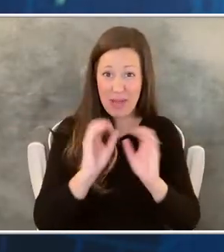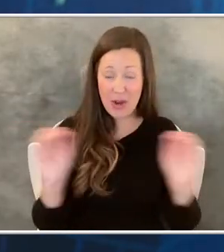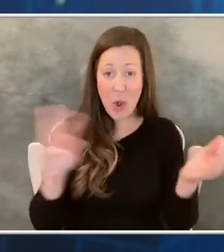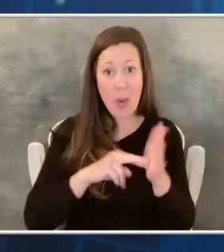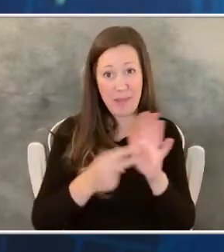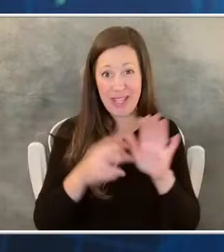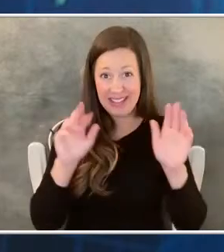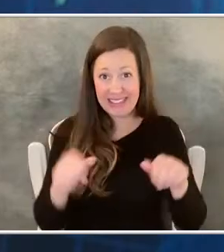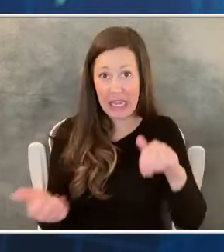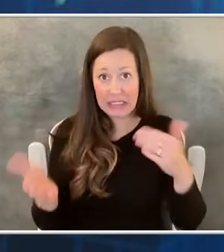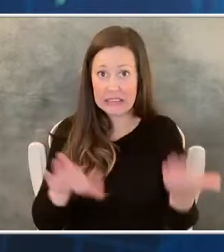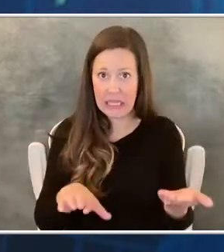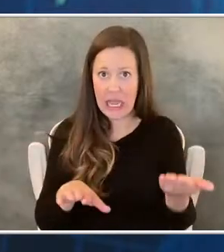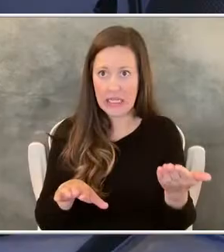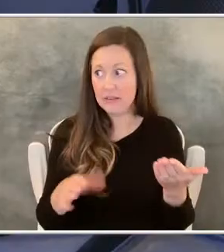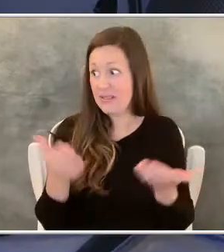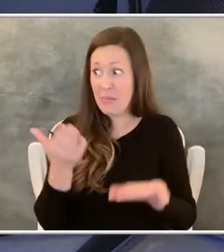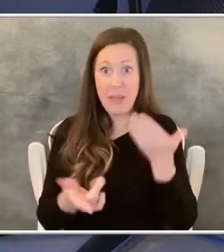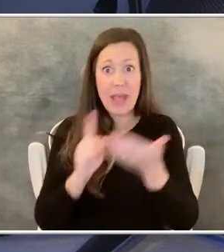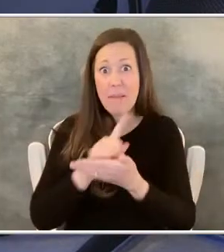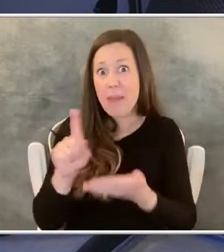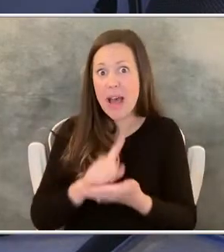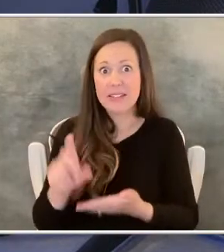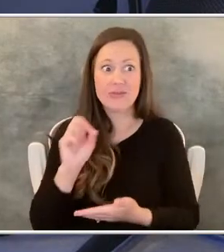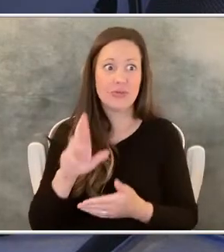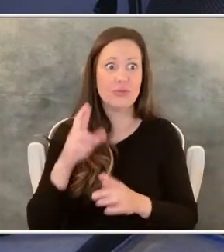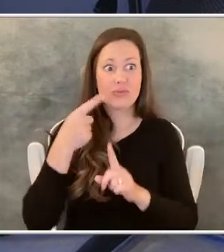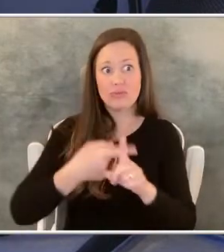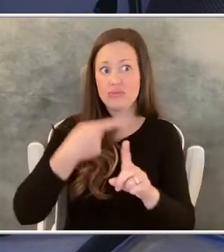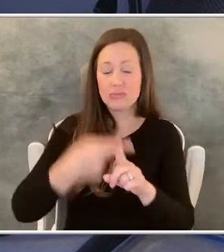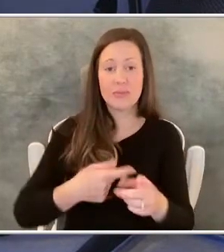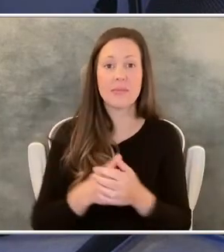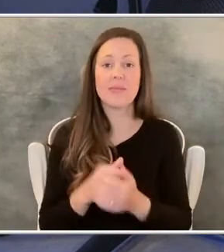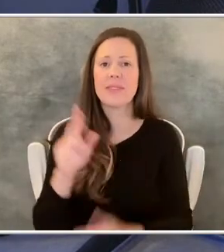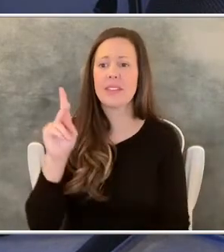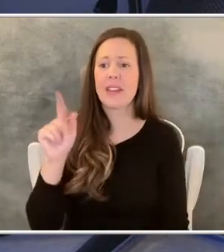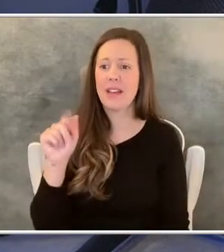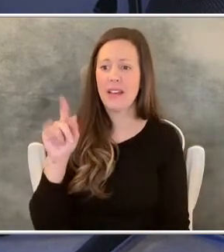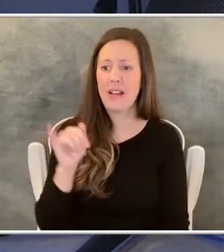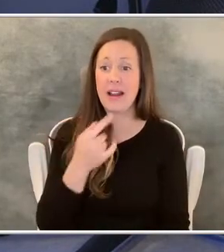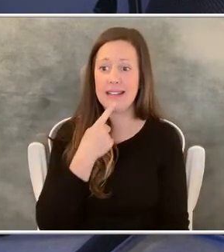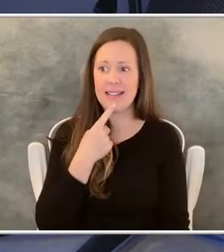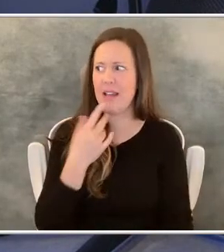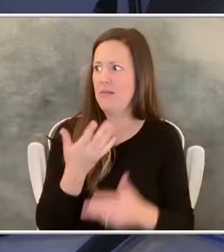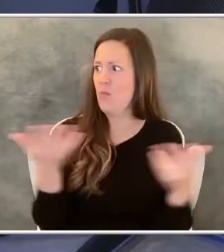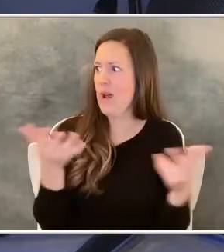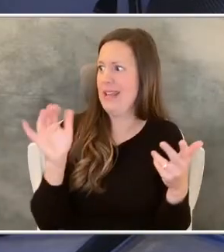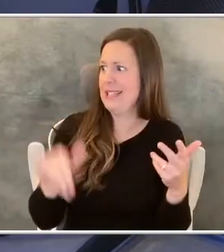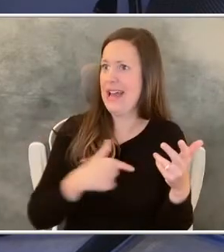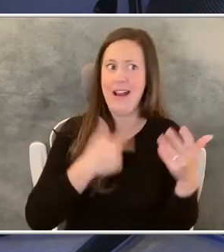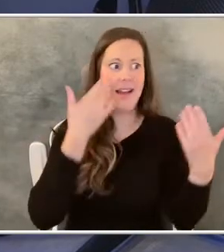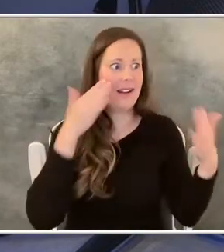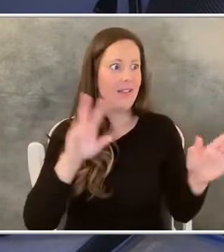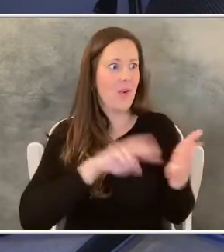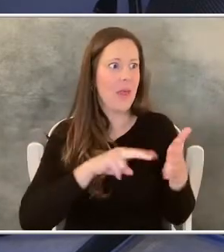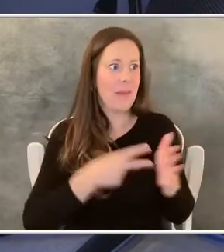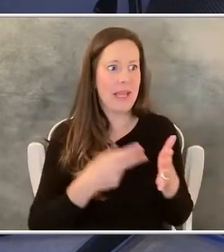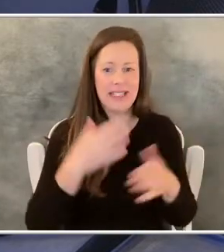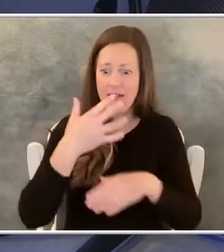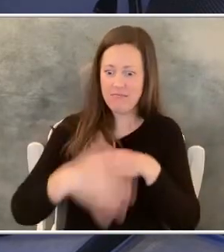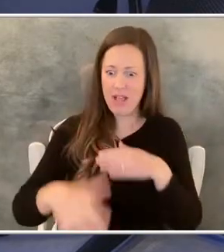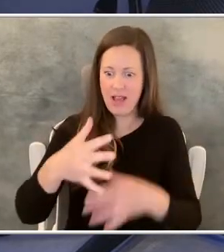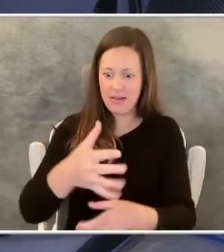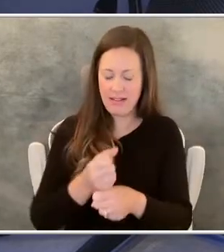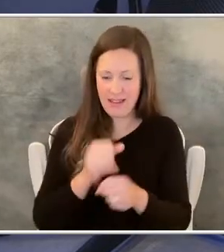a matter of weeks to months. Kati, I love what you said, and you can't be the only one. You said, what is this? I didn't even know that blood could get cancer.